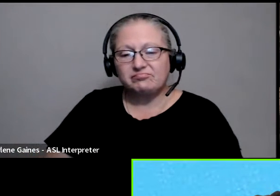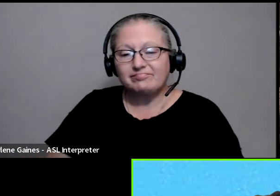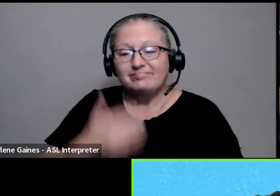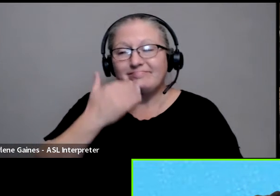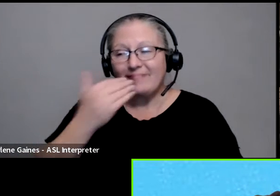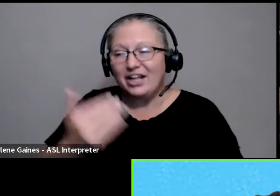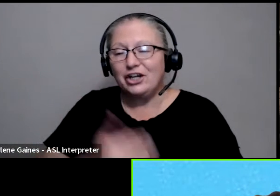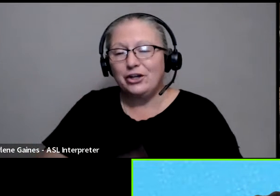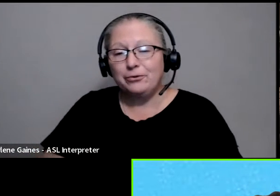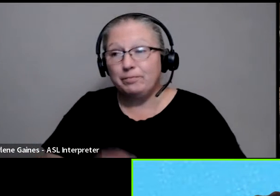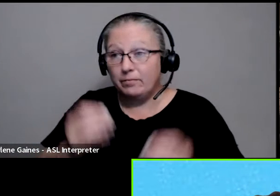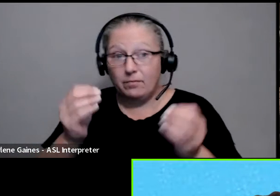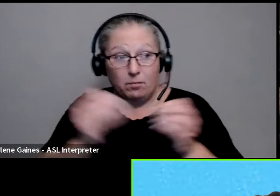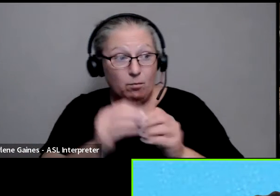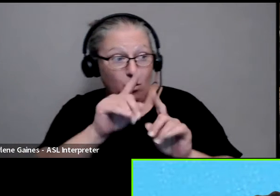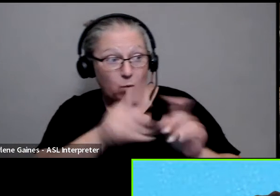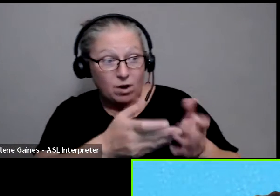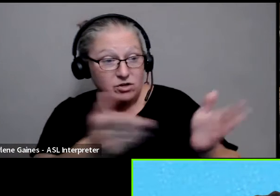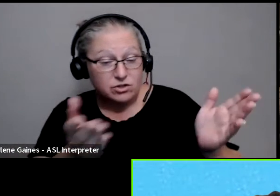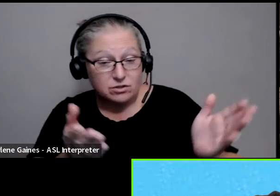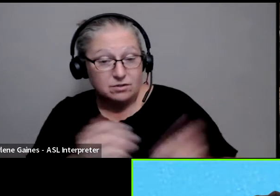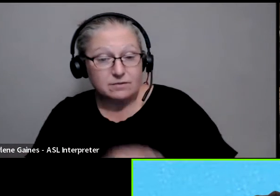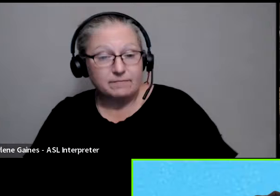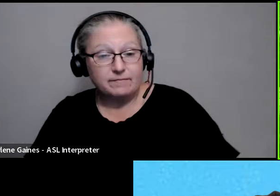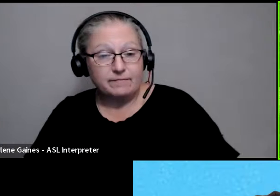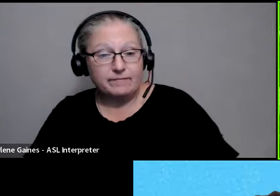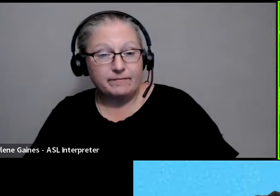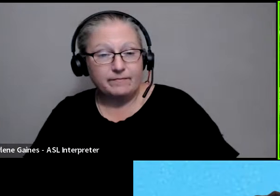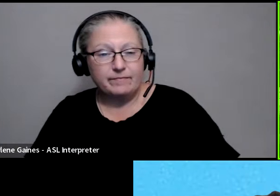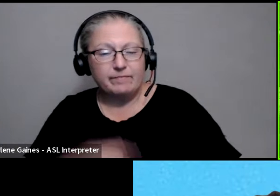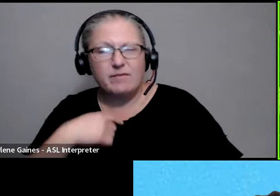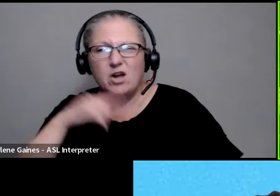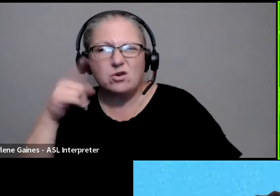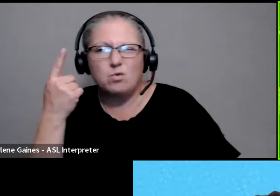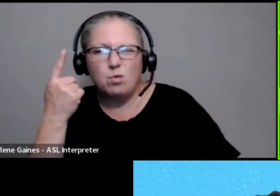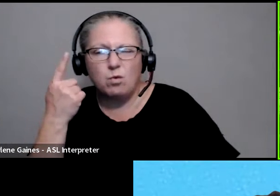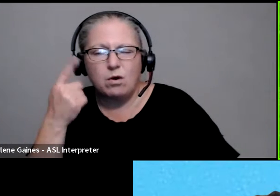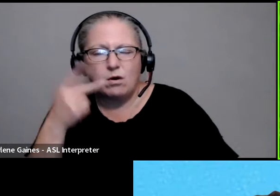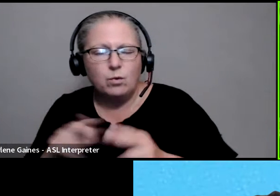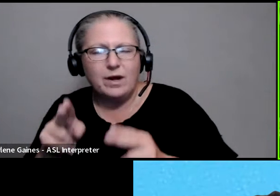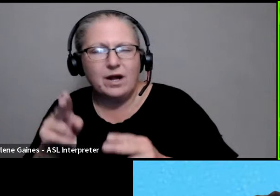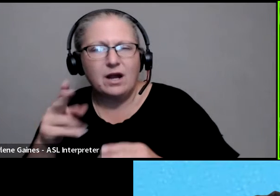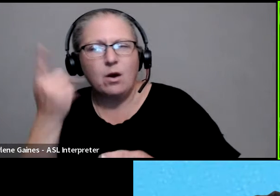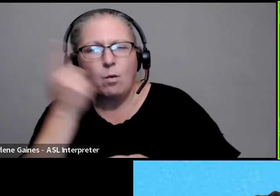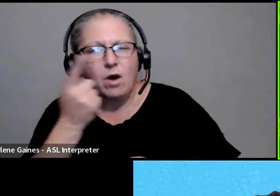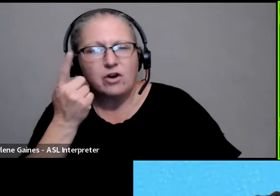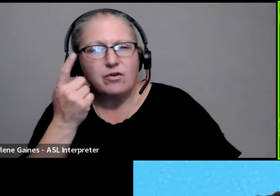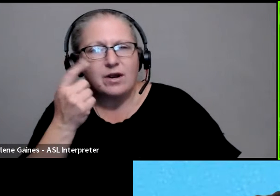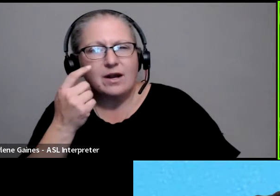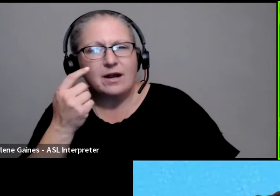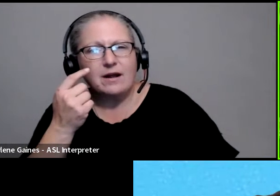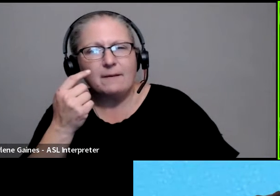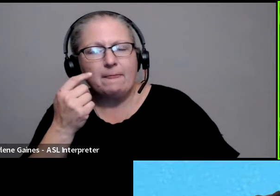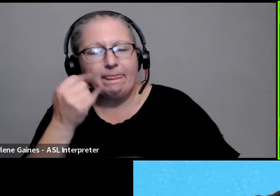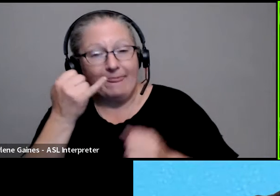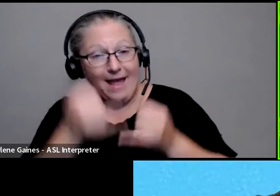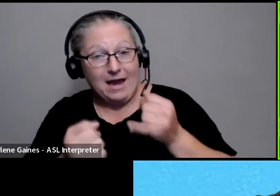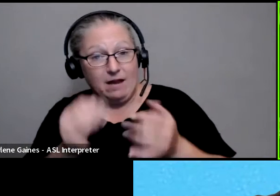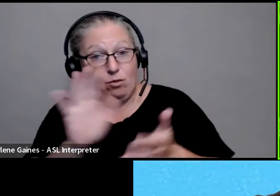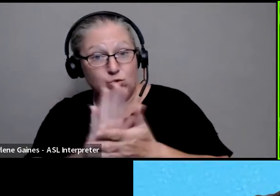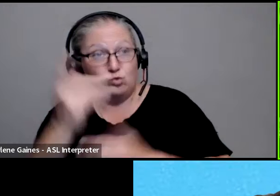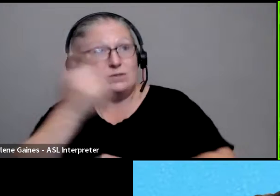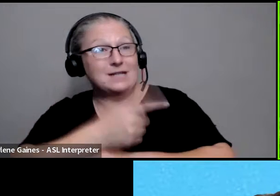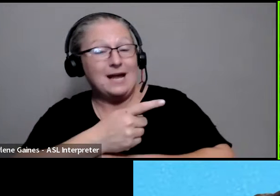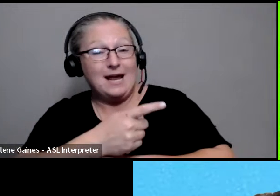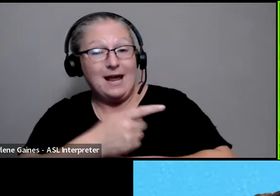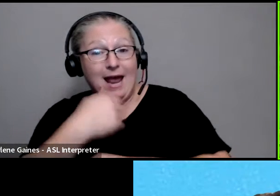Thanks. Any other questions from any other trustees? Anything? I just had one quick question. I was wondering, at the end of the school day, is